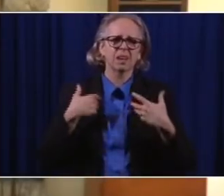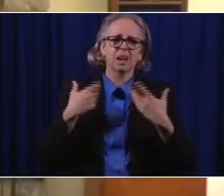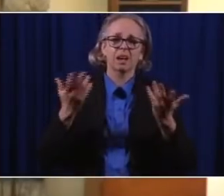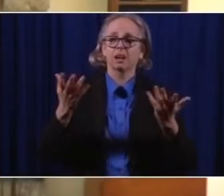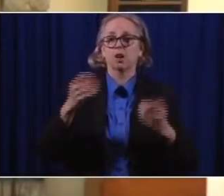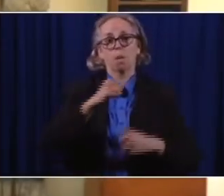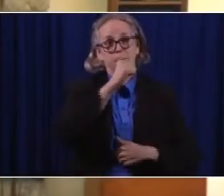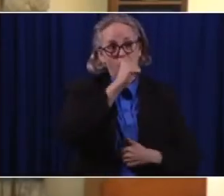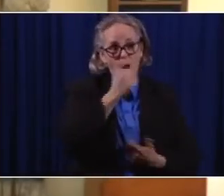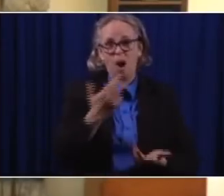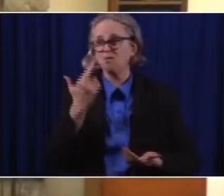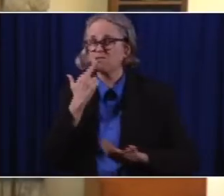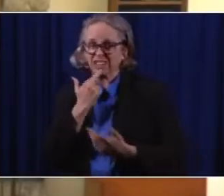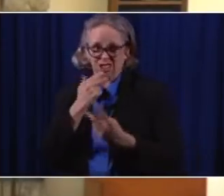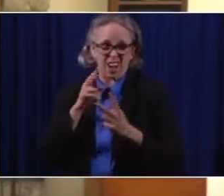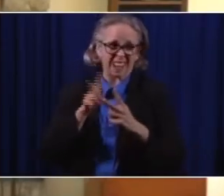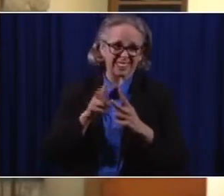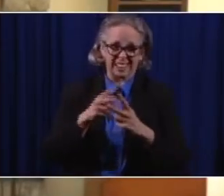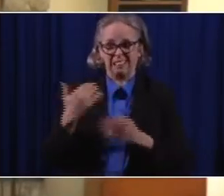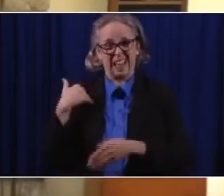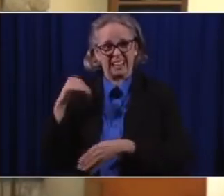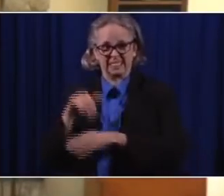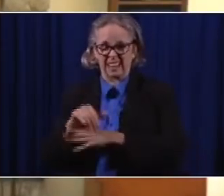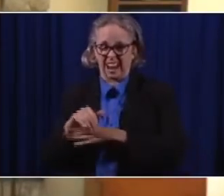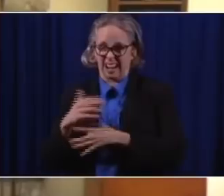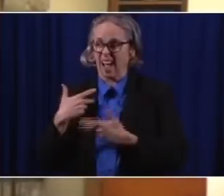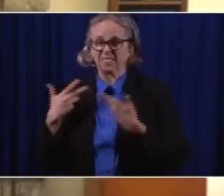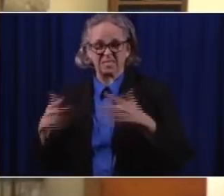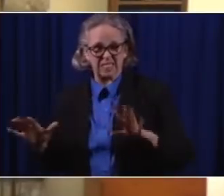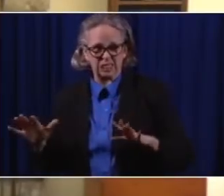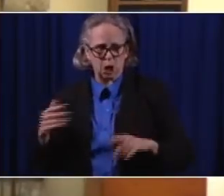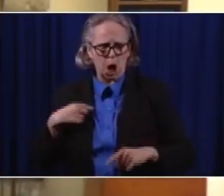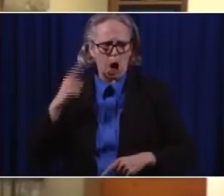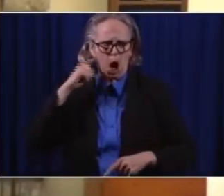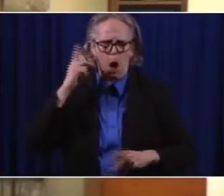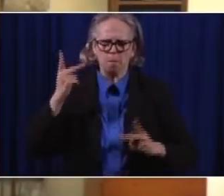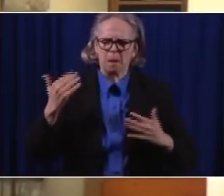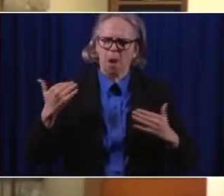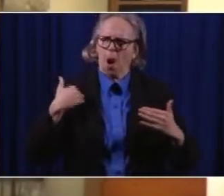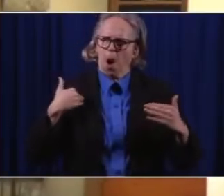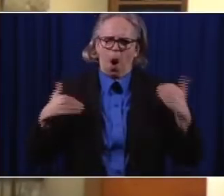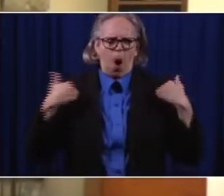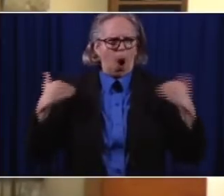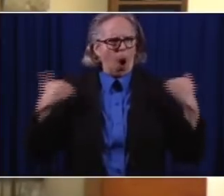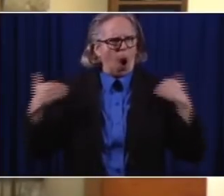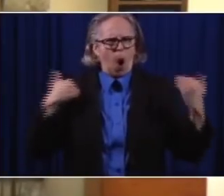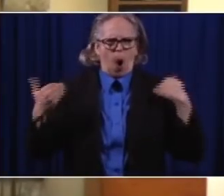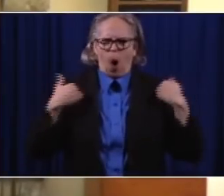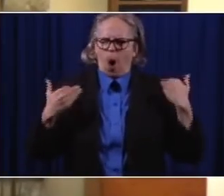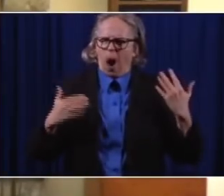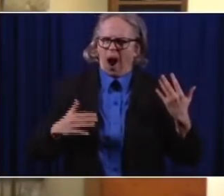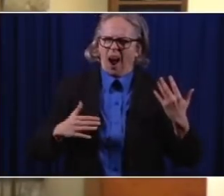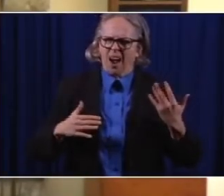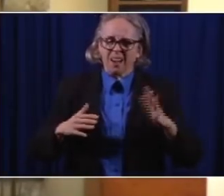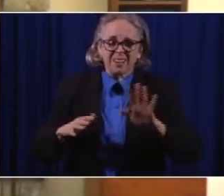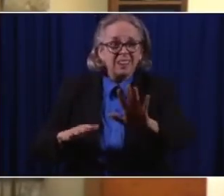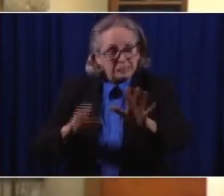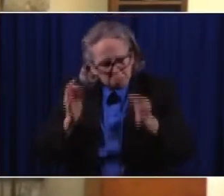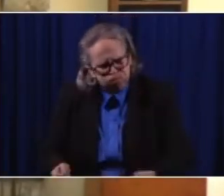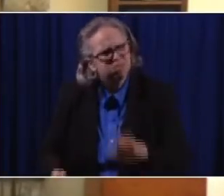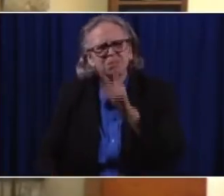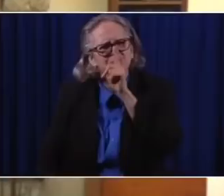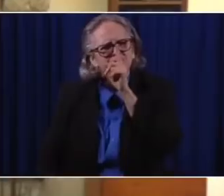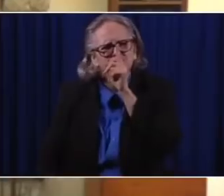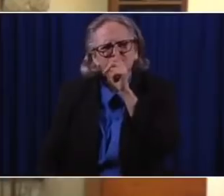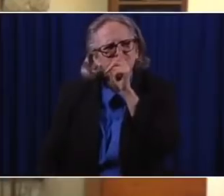got a lot of feedback in regard to bars and restaurants. Look, we've not made a final decision on that. We're going to be